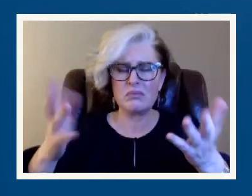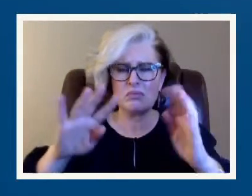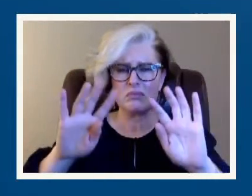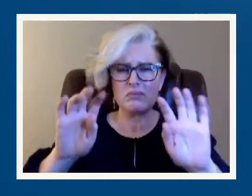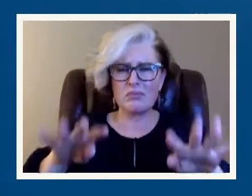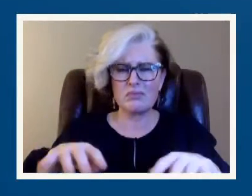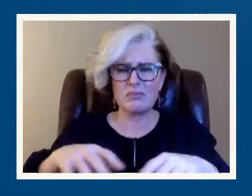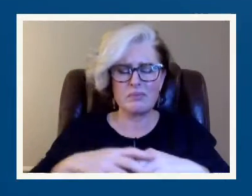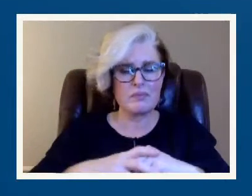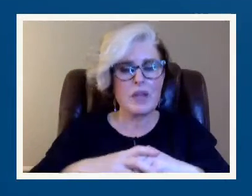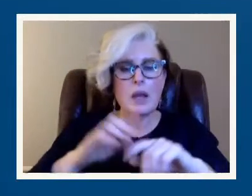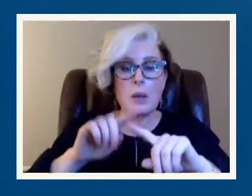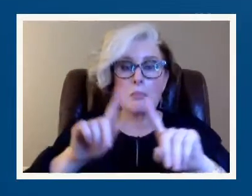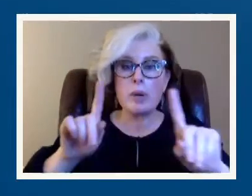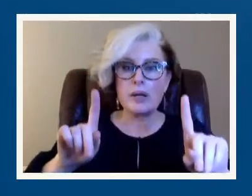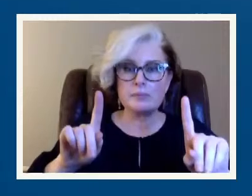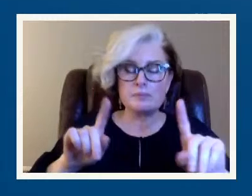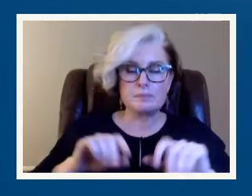But